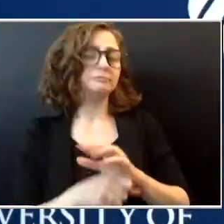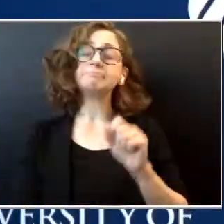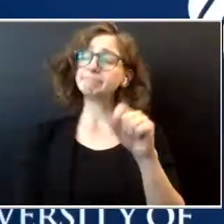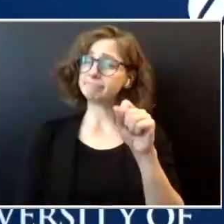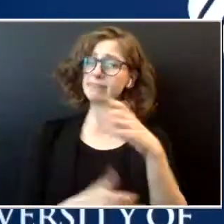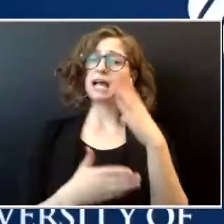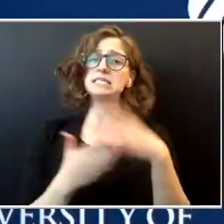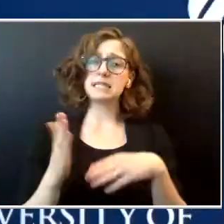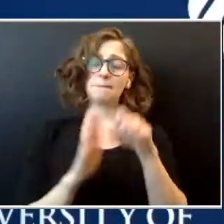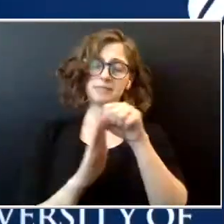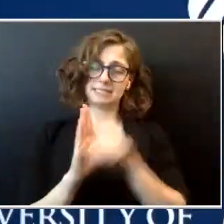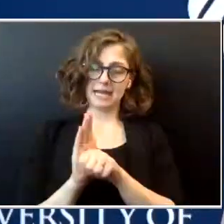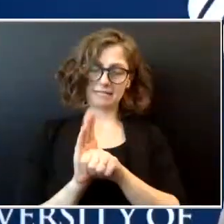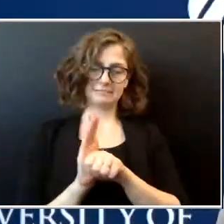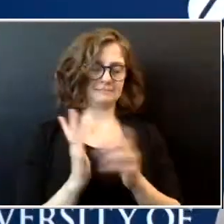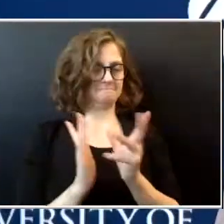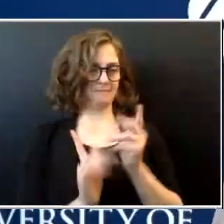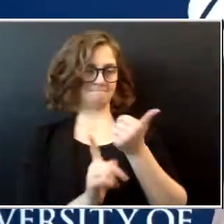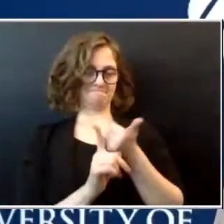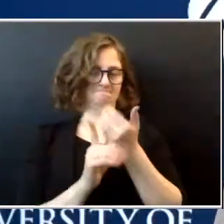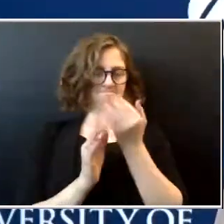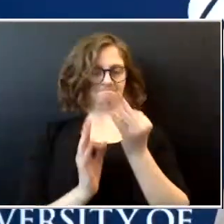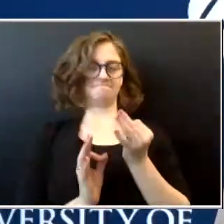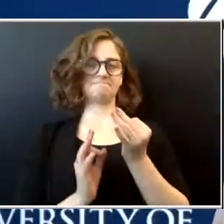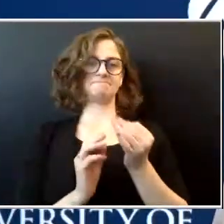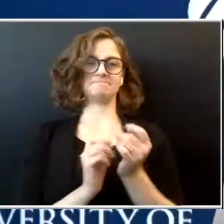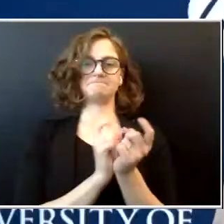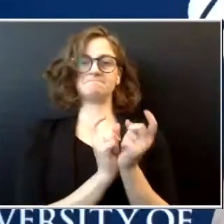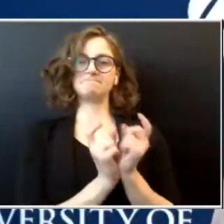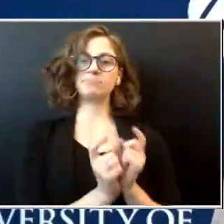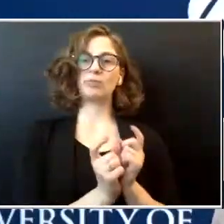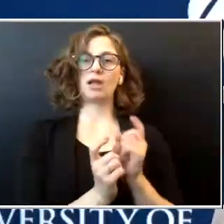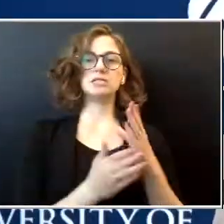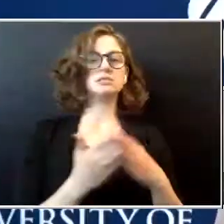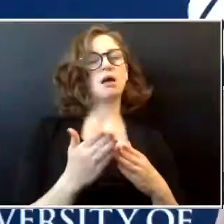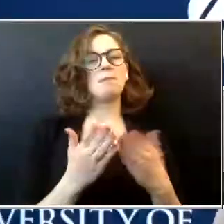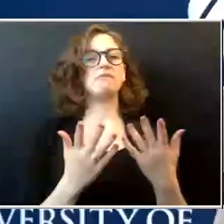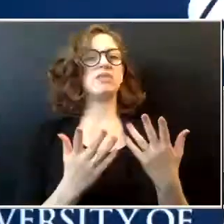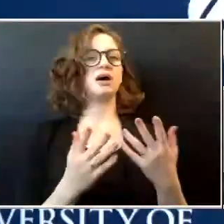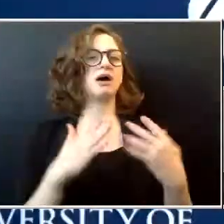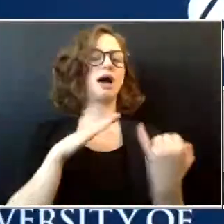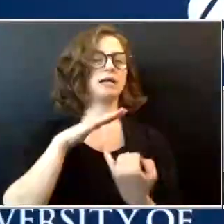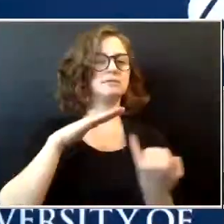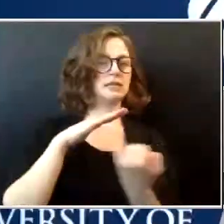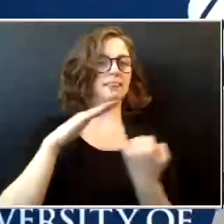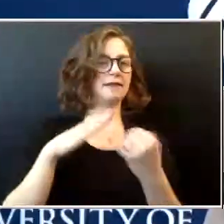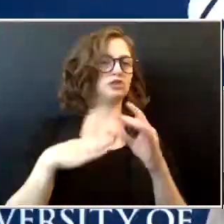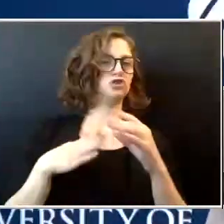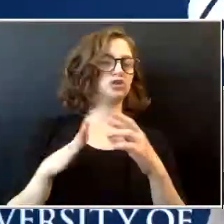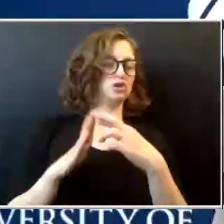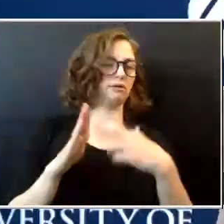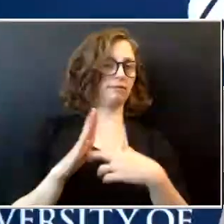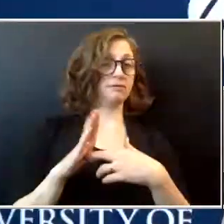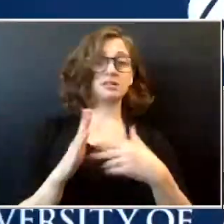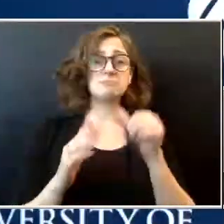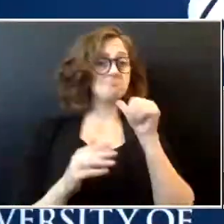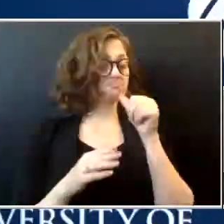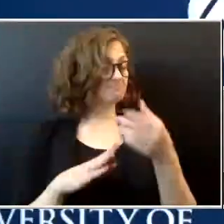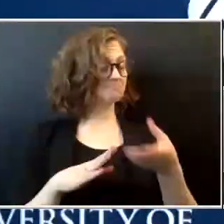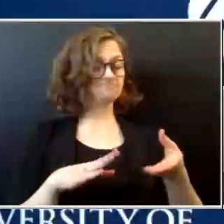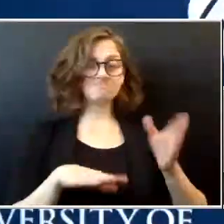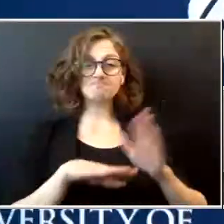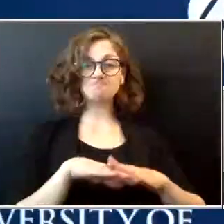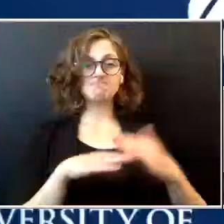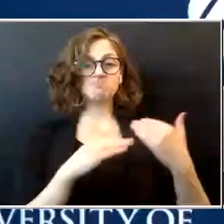the isolation guidance. It seems like it hasn't put an increased burden on their